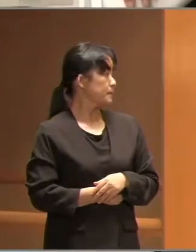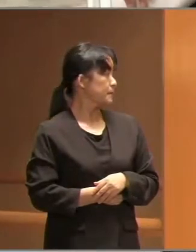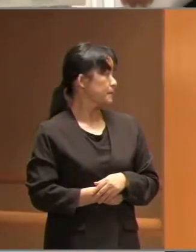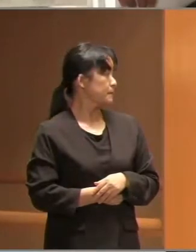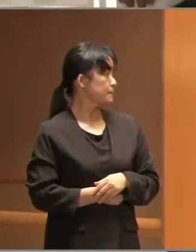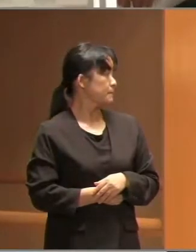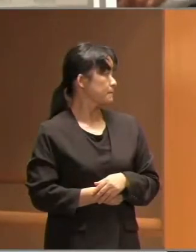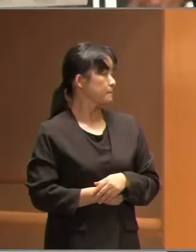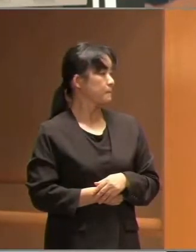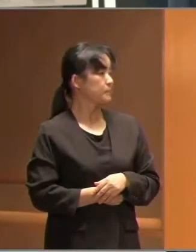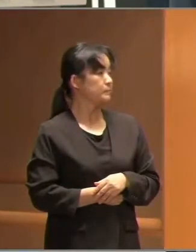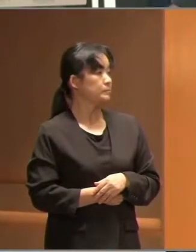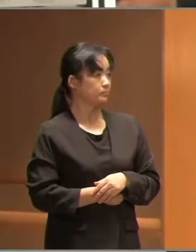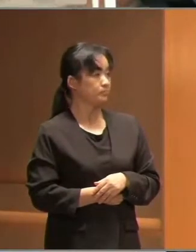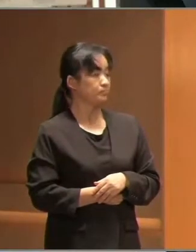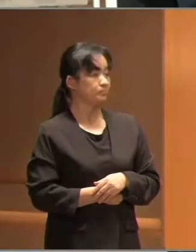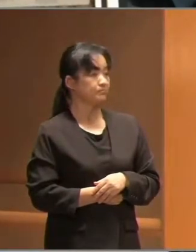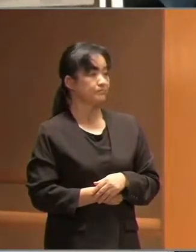Oops, it's opposite.